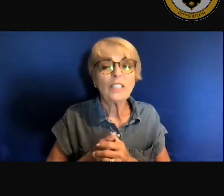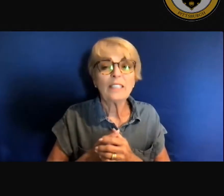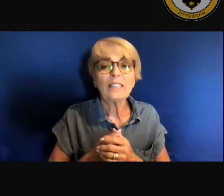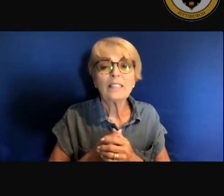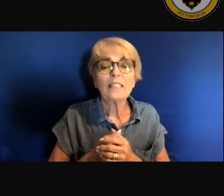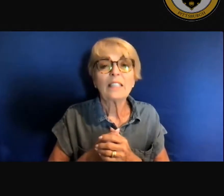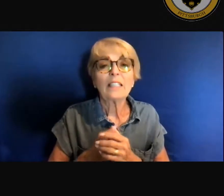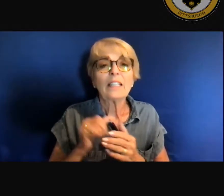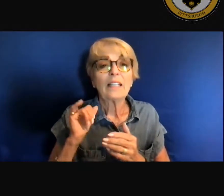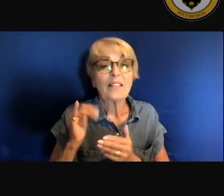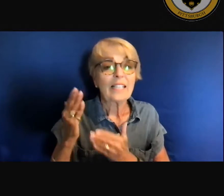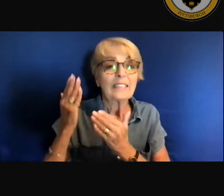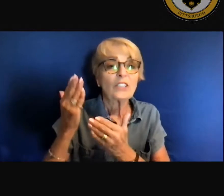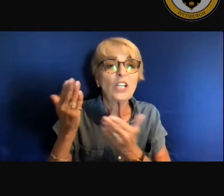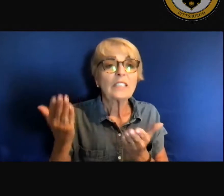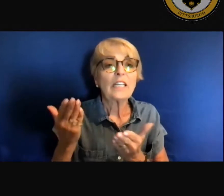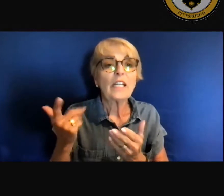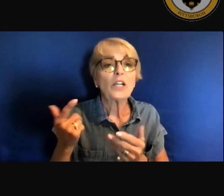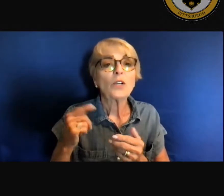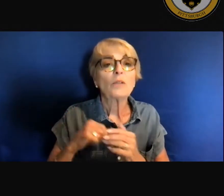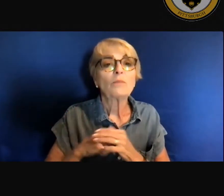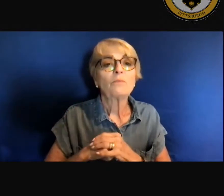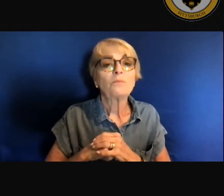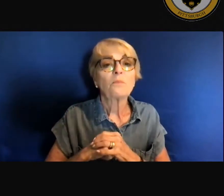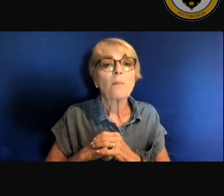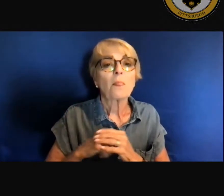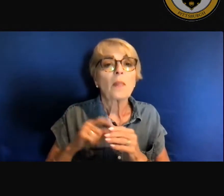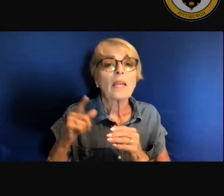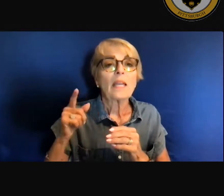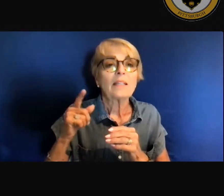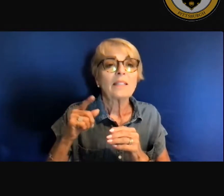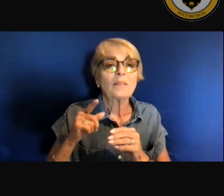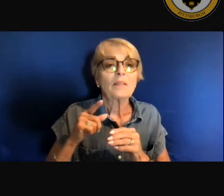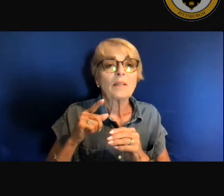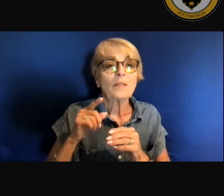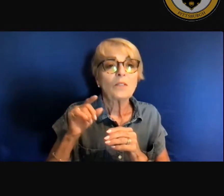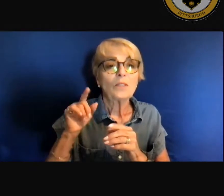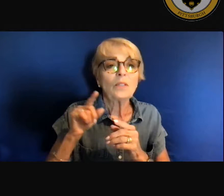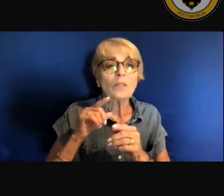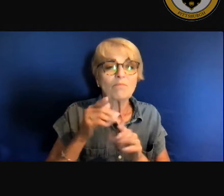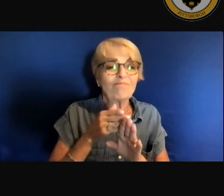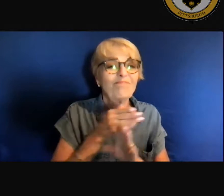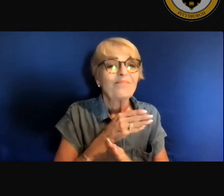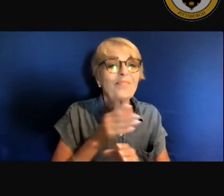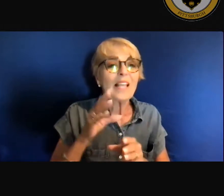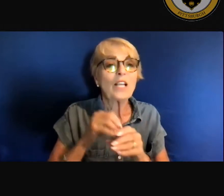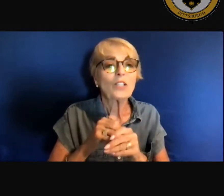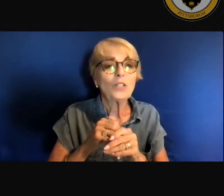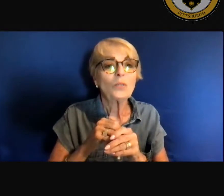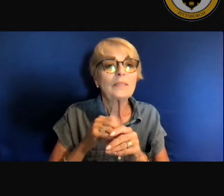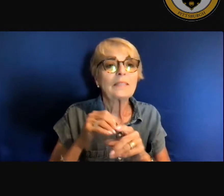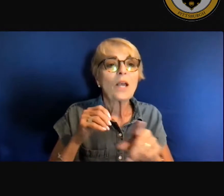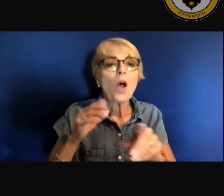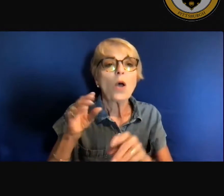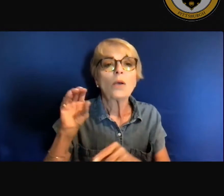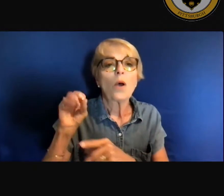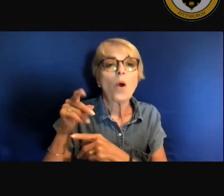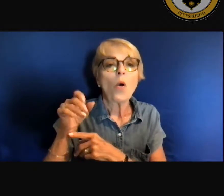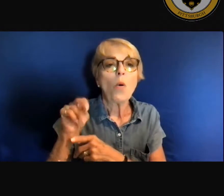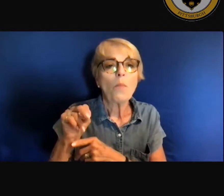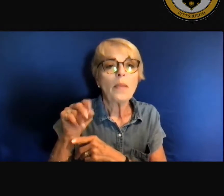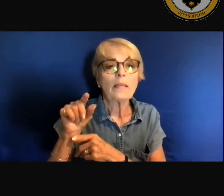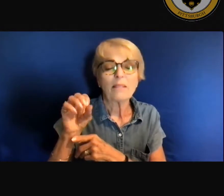suggested here. OpenGov, which you heard Jen speak to earlier, includes descriptions of solicitations and evaluation